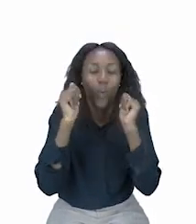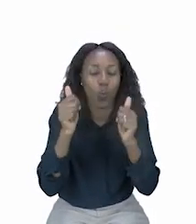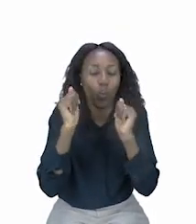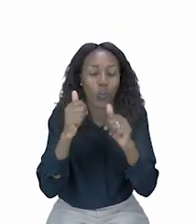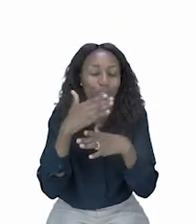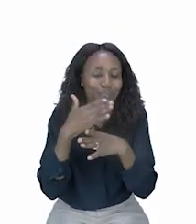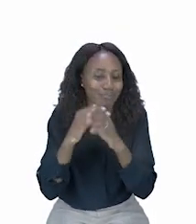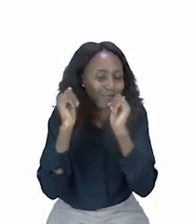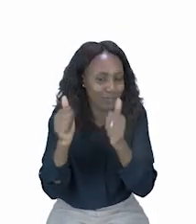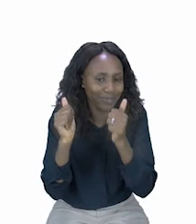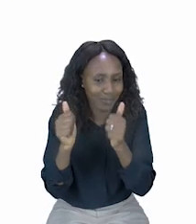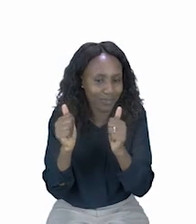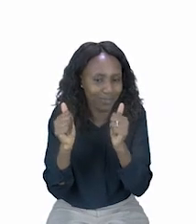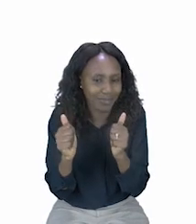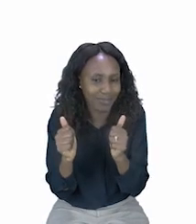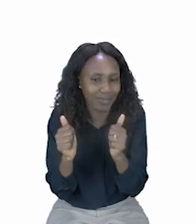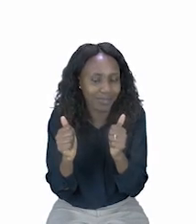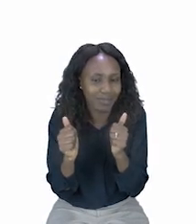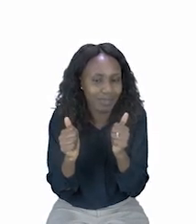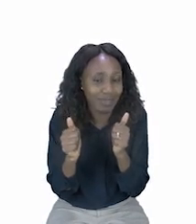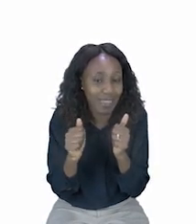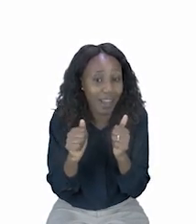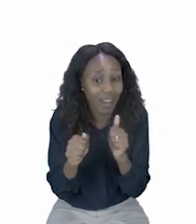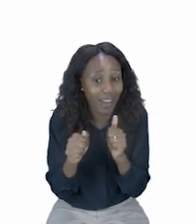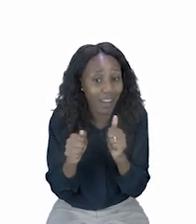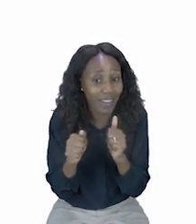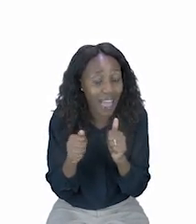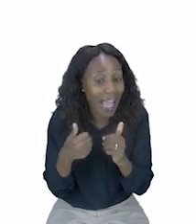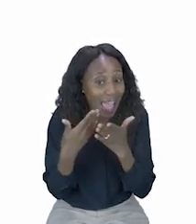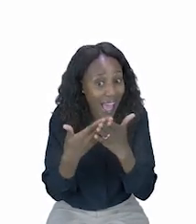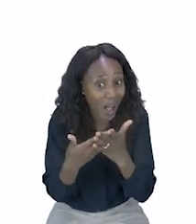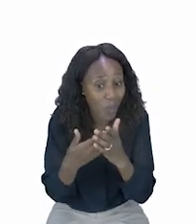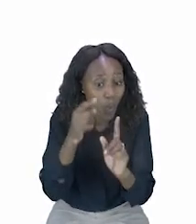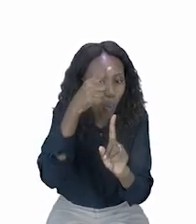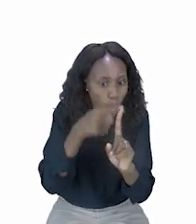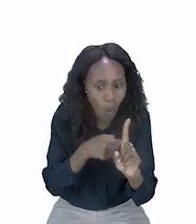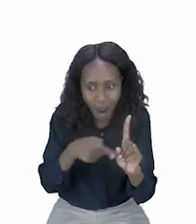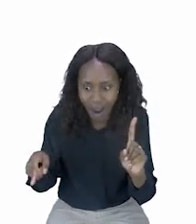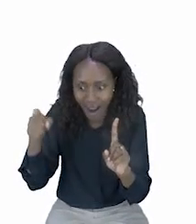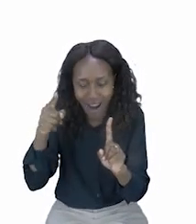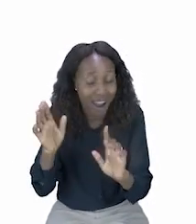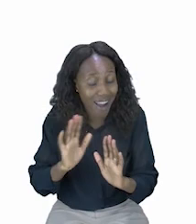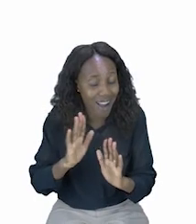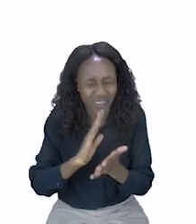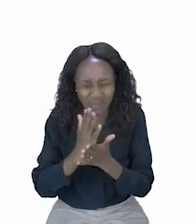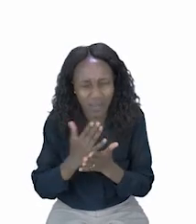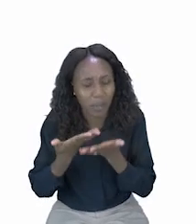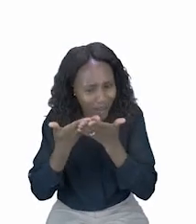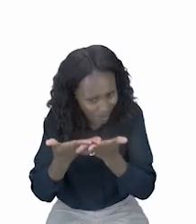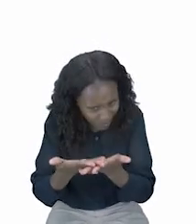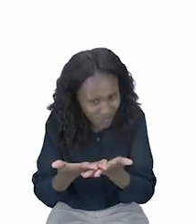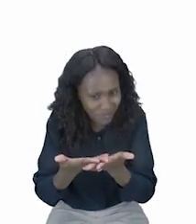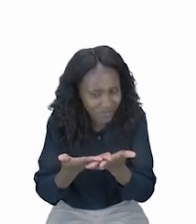job. Now, I'm not going to help you with the sides or the corners, but I'll definitely help